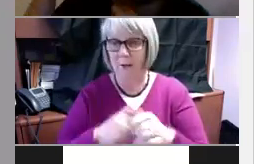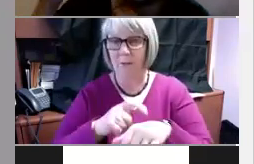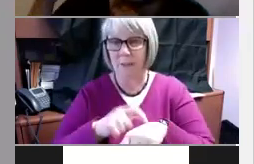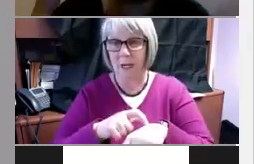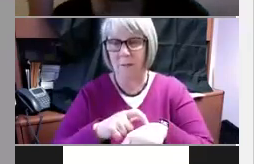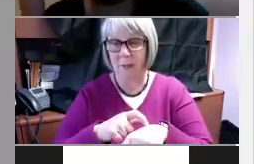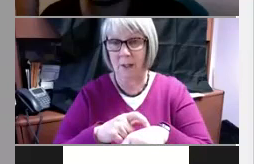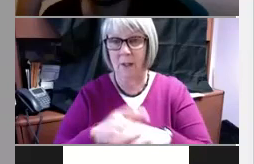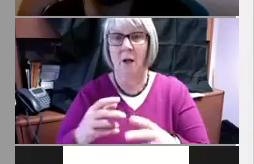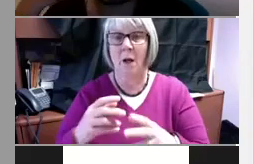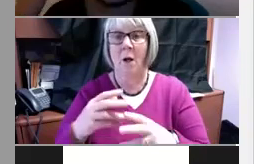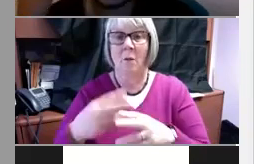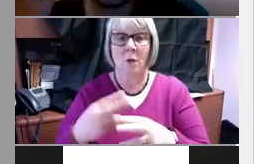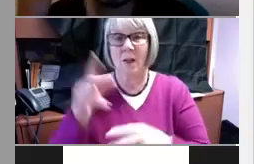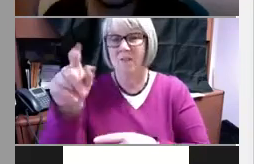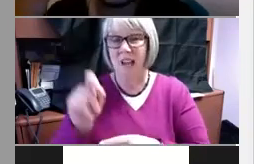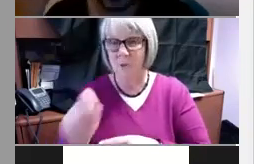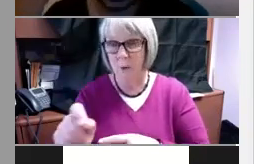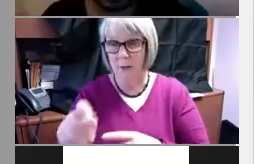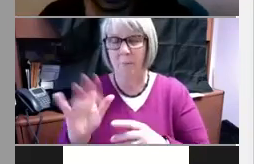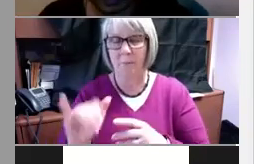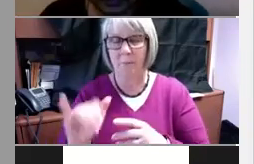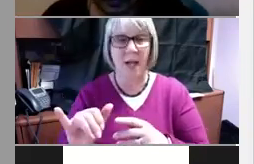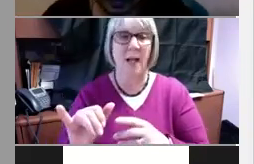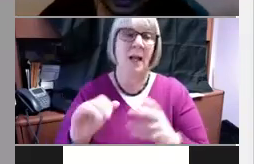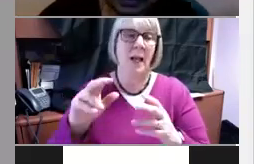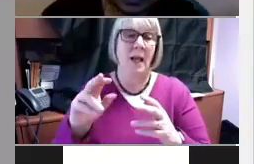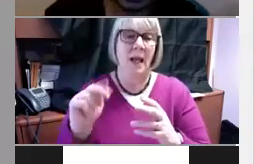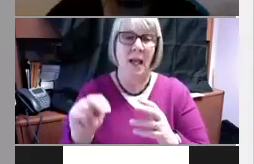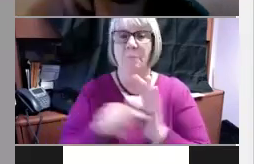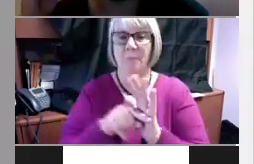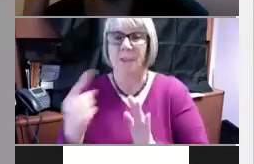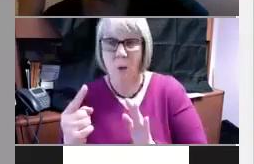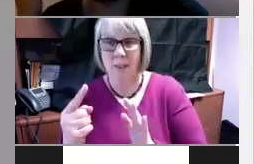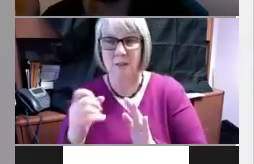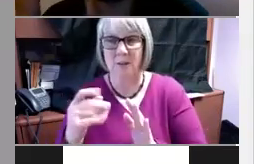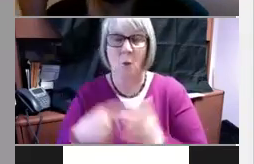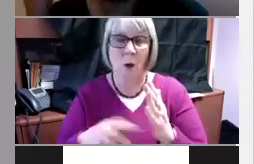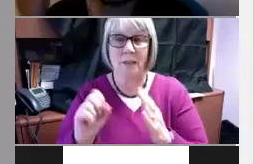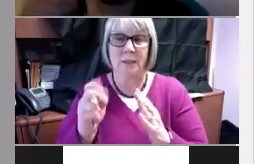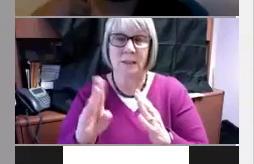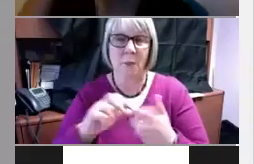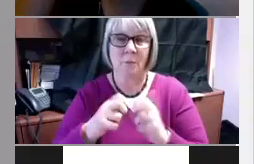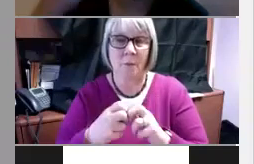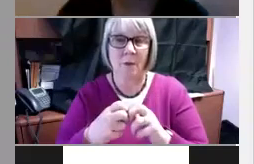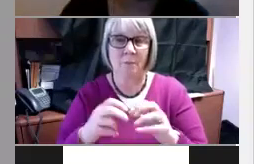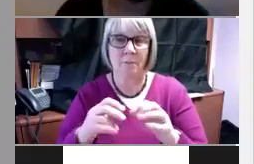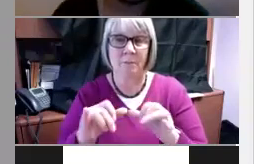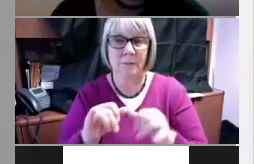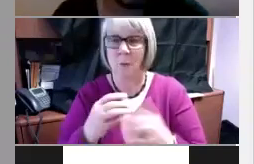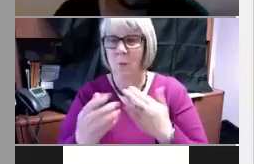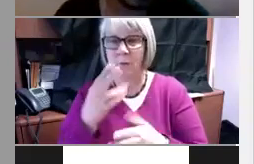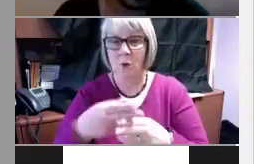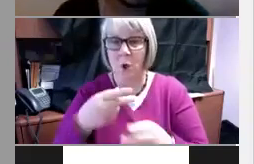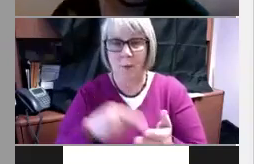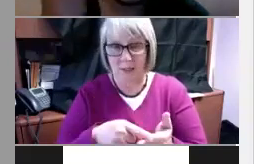calling factorial by n minus 1. So what is the subproblem size whenever we are calling this function